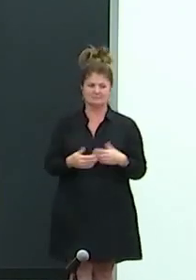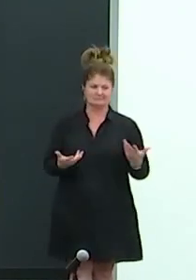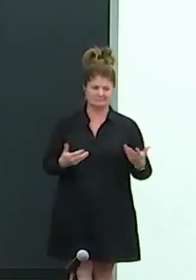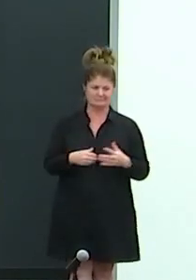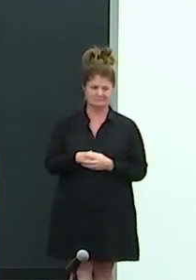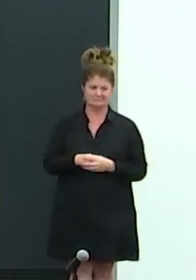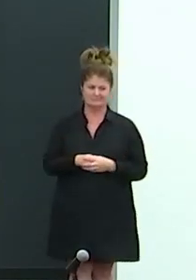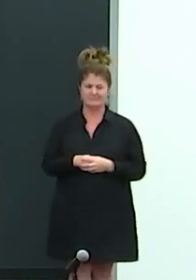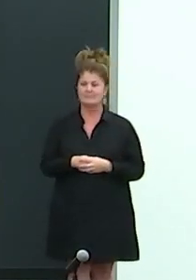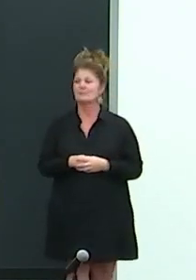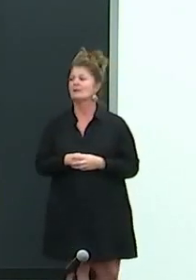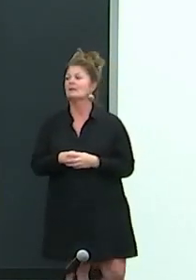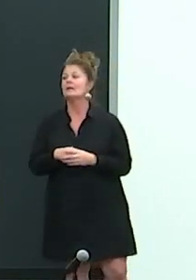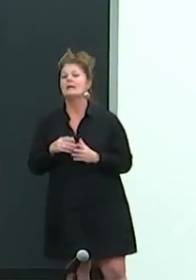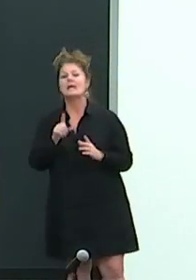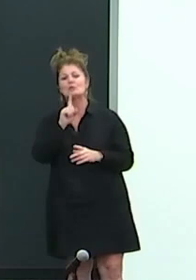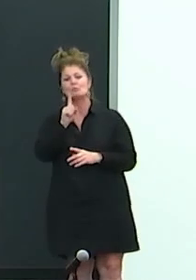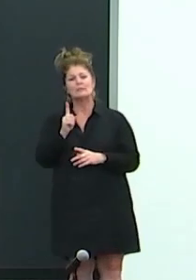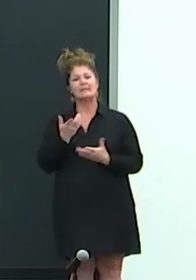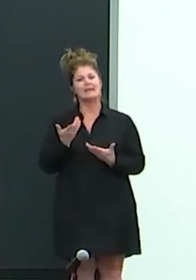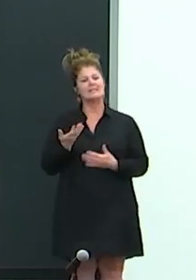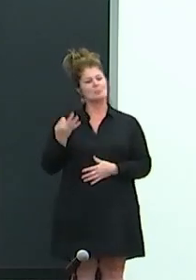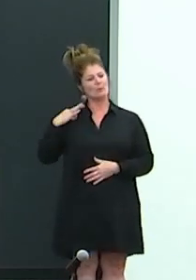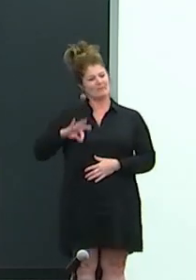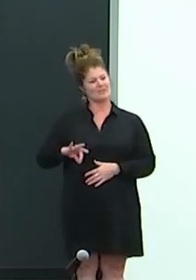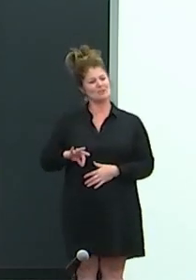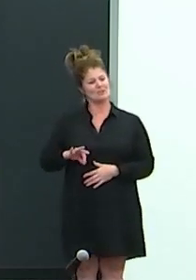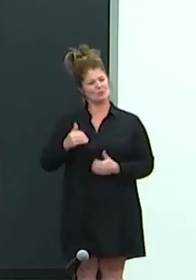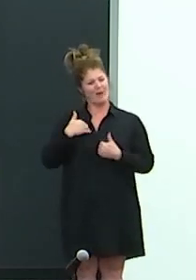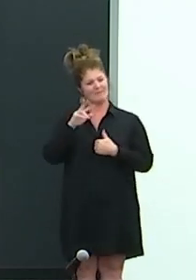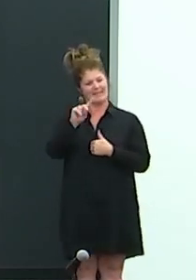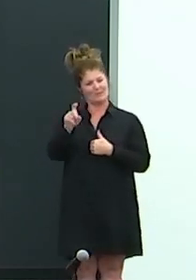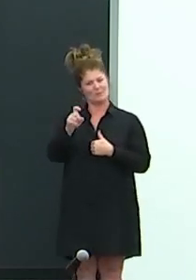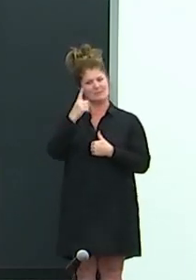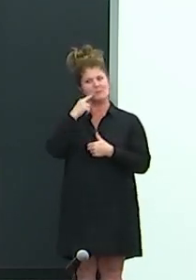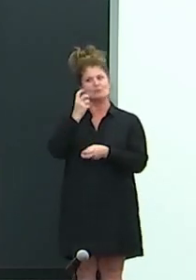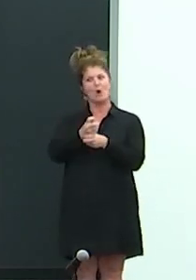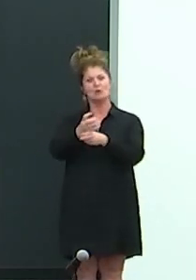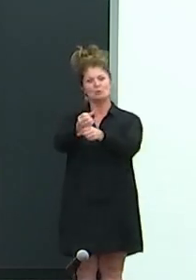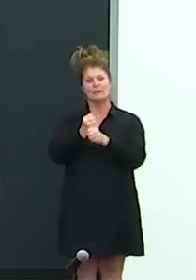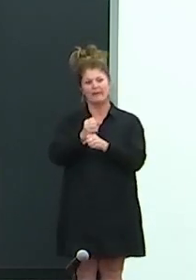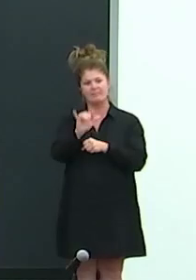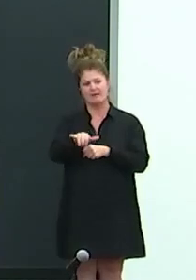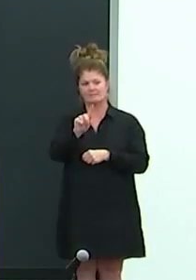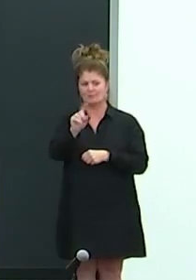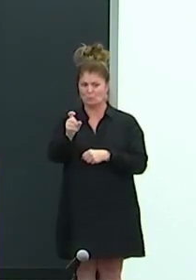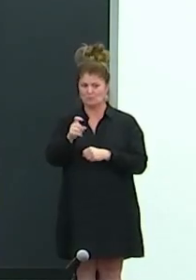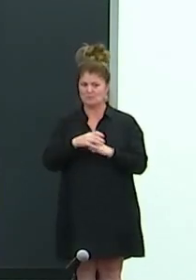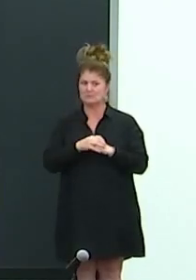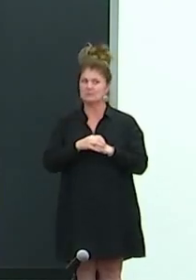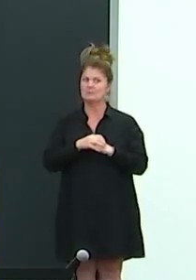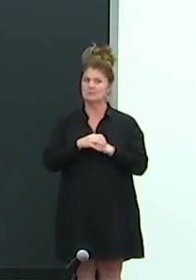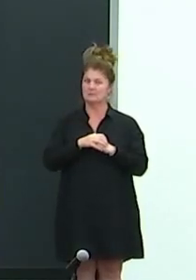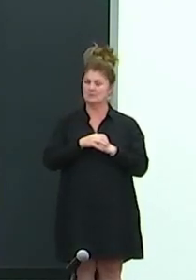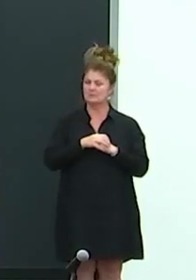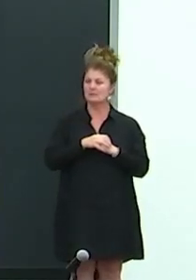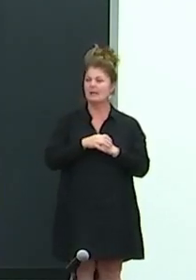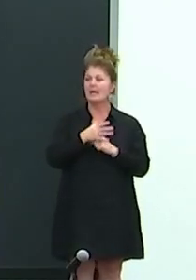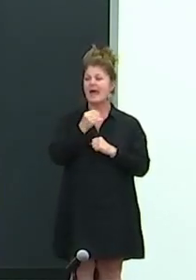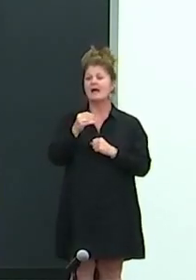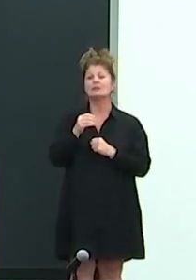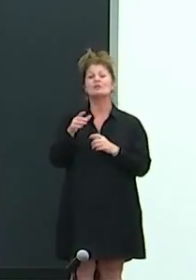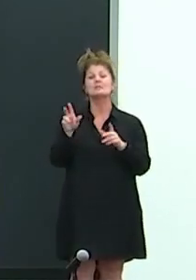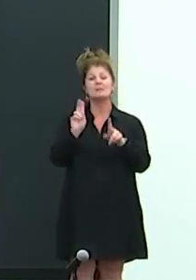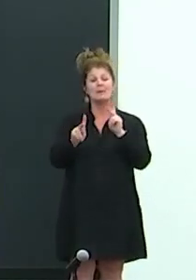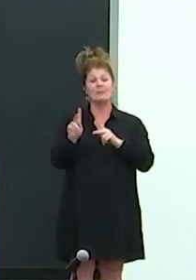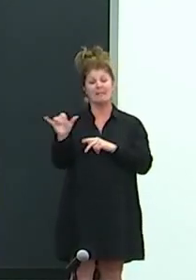is it's a privilege to be diagnosed because it's so hard to get that diagnosis. And there are these people like me who struggle